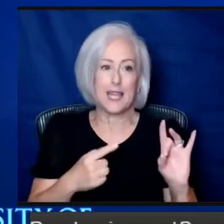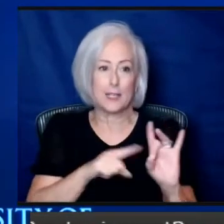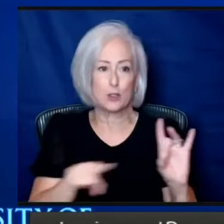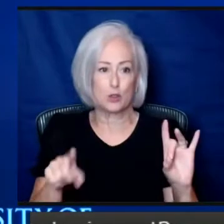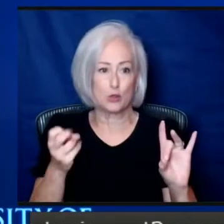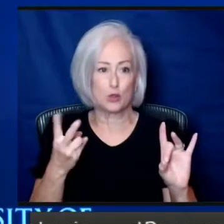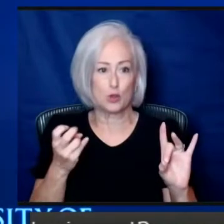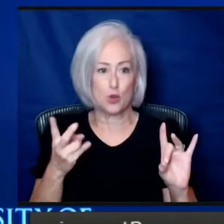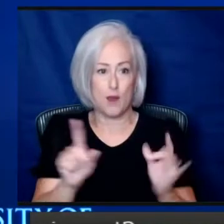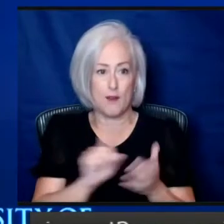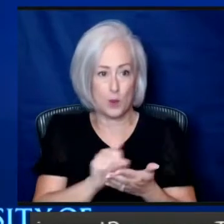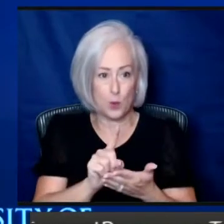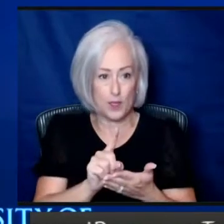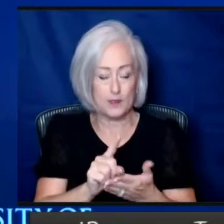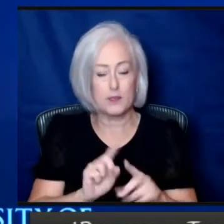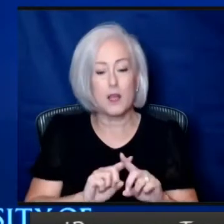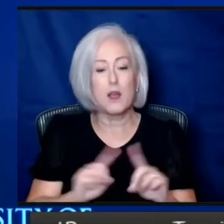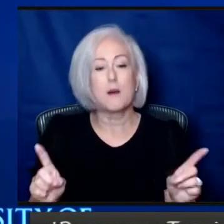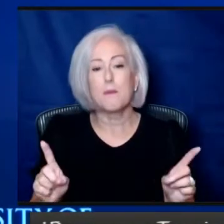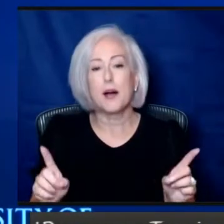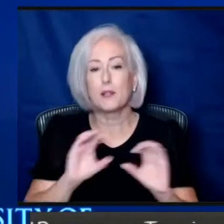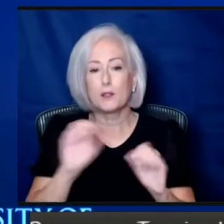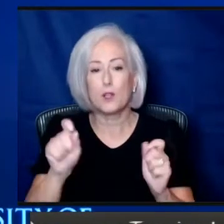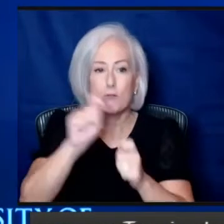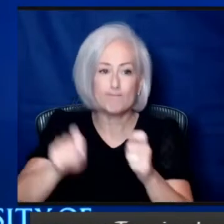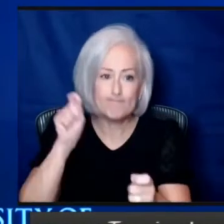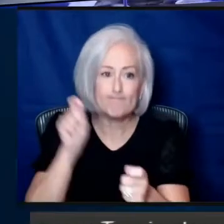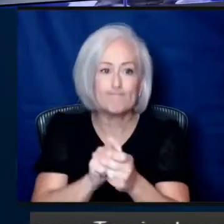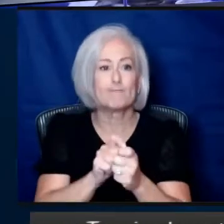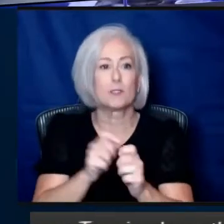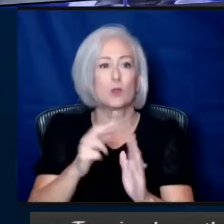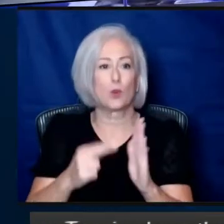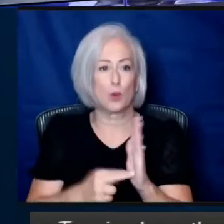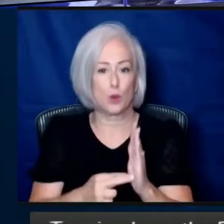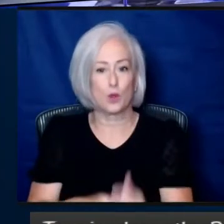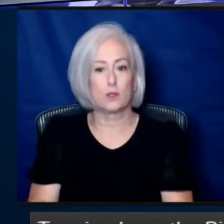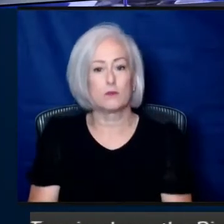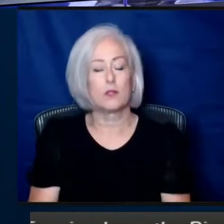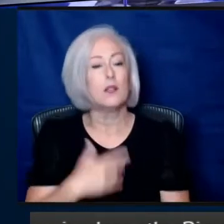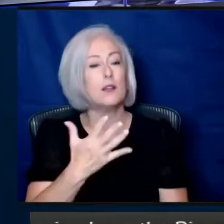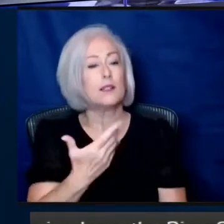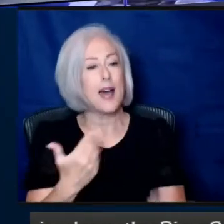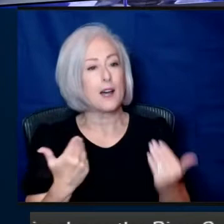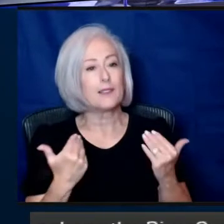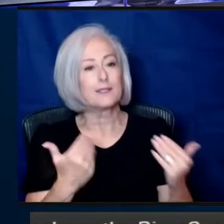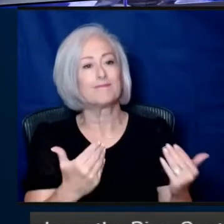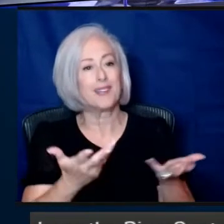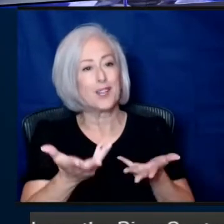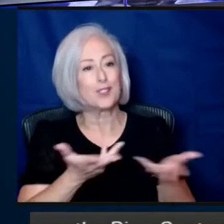no specific hard and fast guidance for that. We want to continue our conversation with veterinarian Dr. Neela